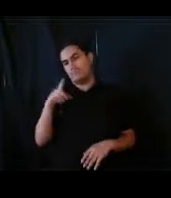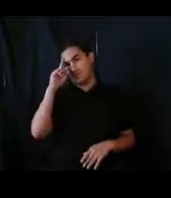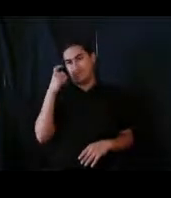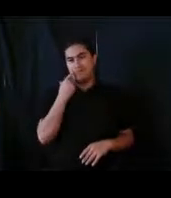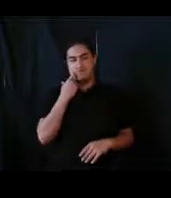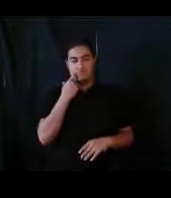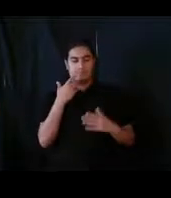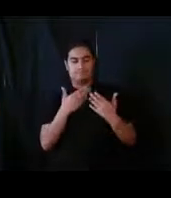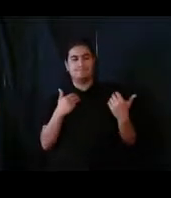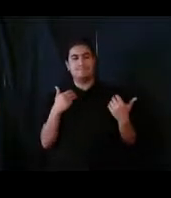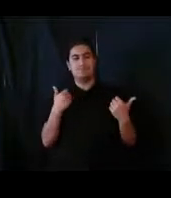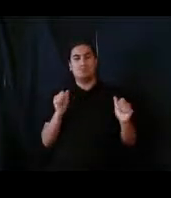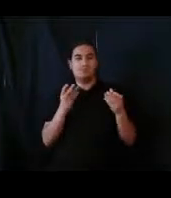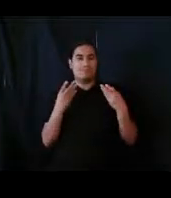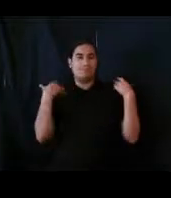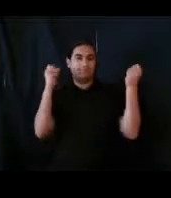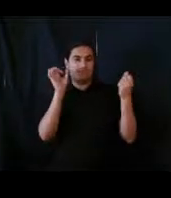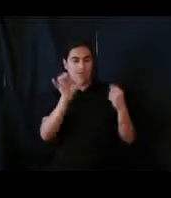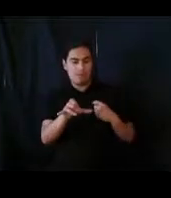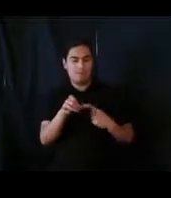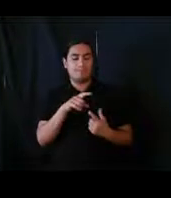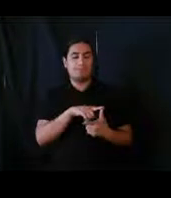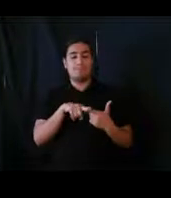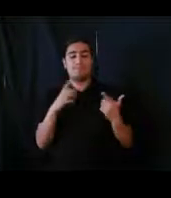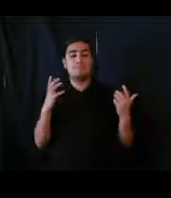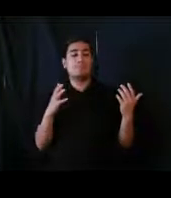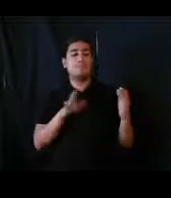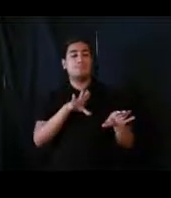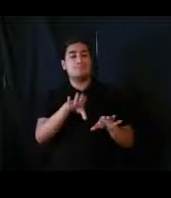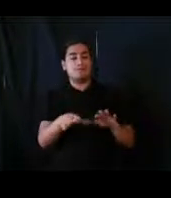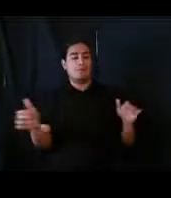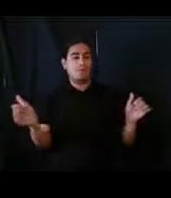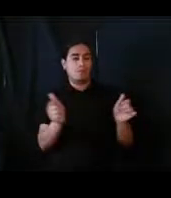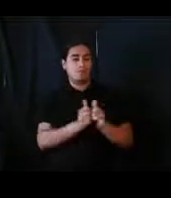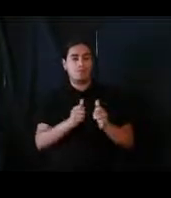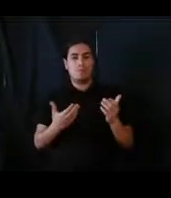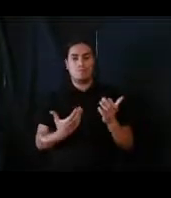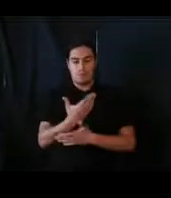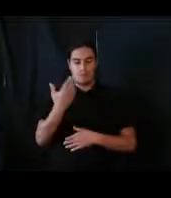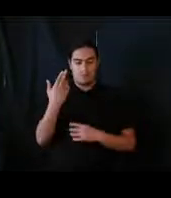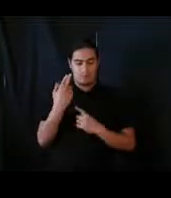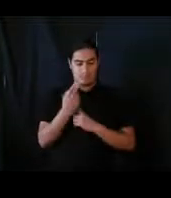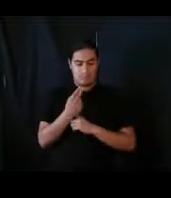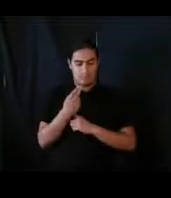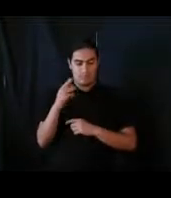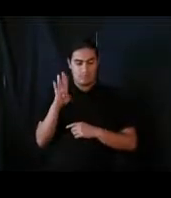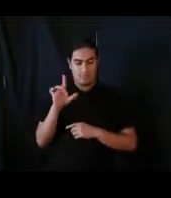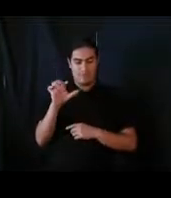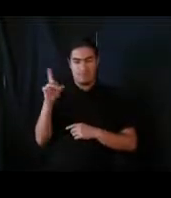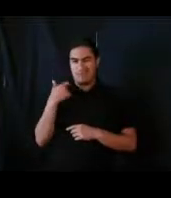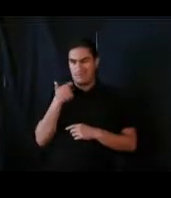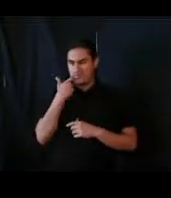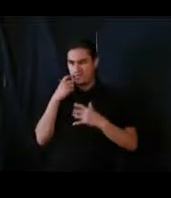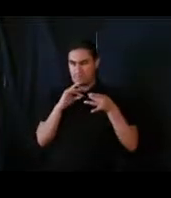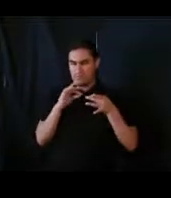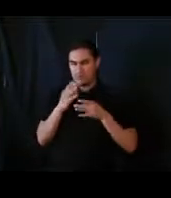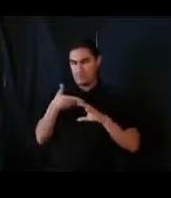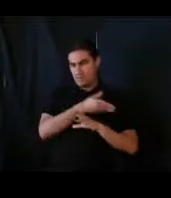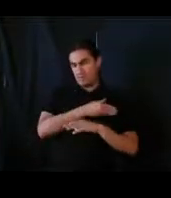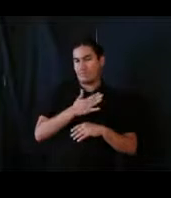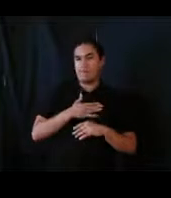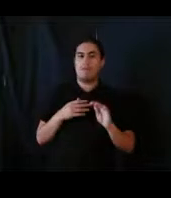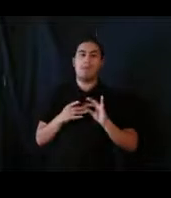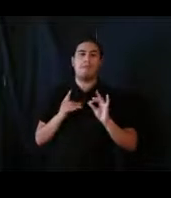this pilot program also stands in lockstep with the new highways to boulevard program that i mentioned earlier in my